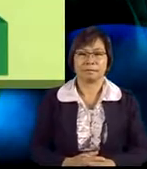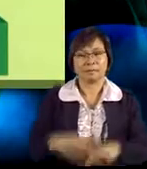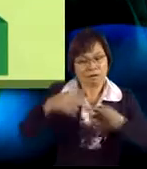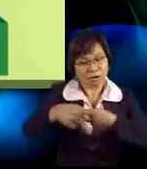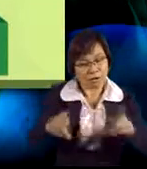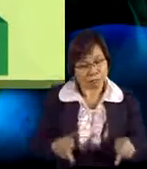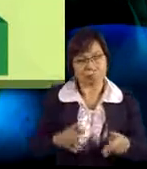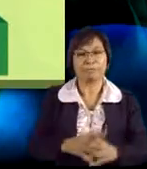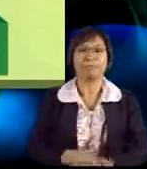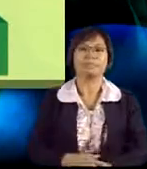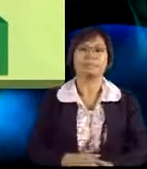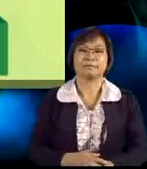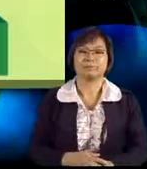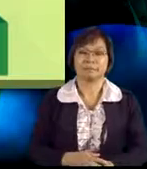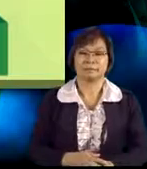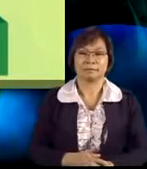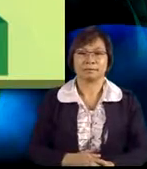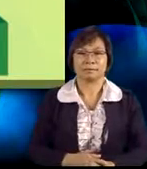Cube,